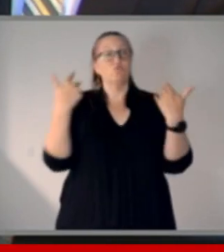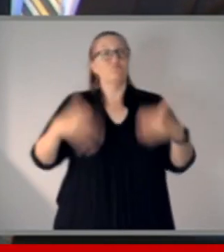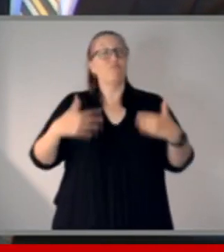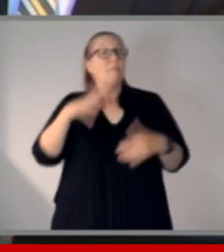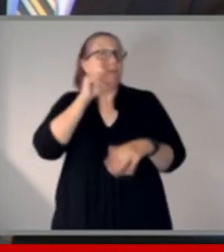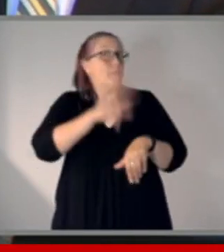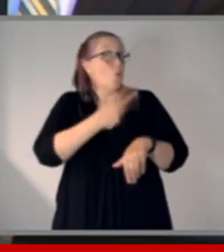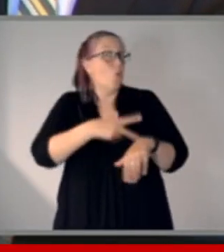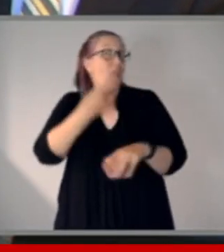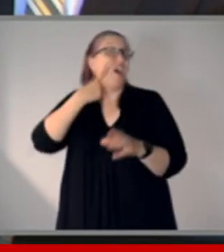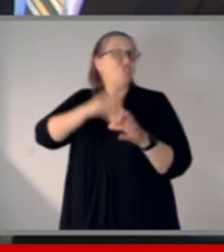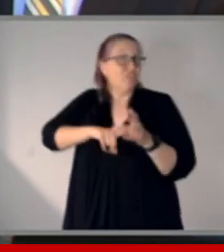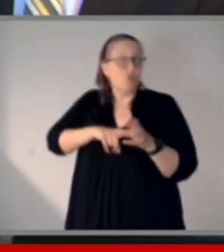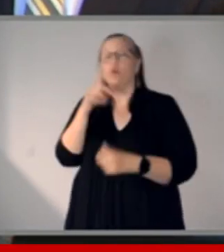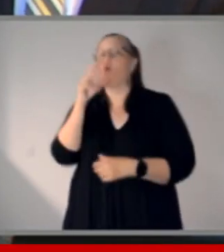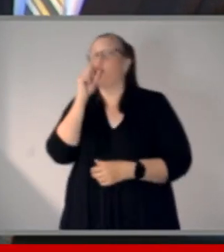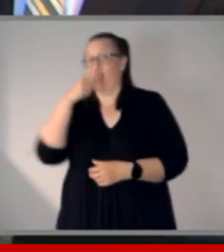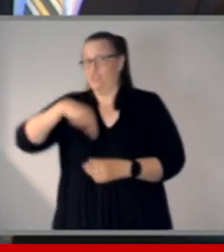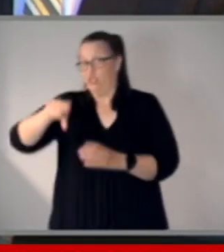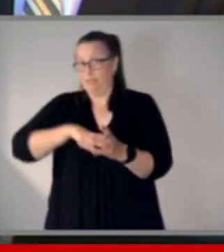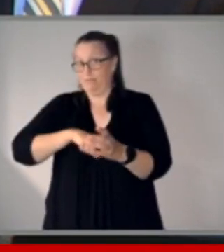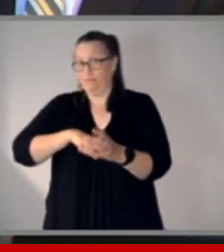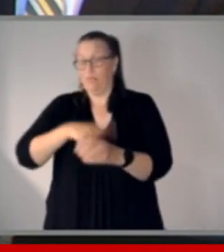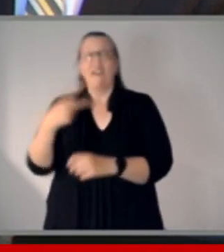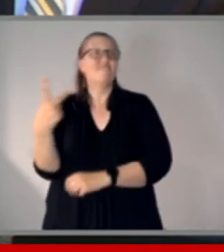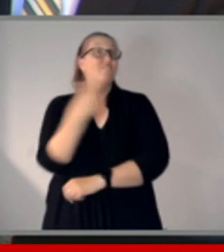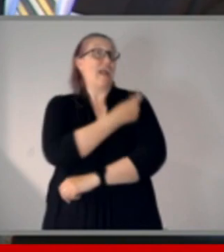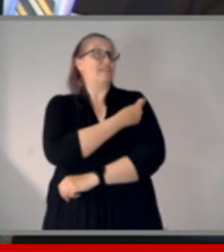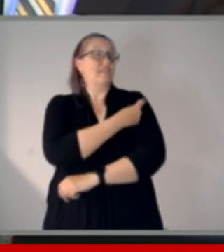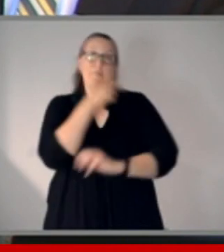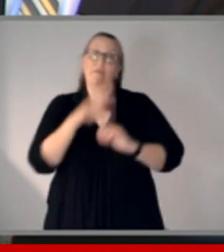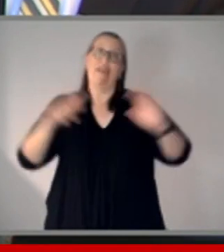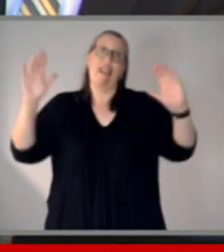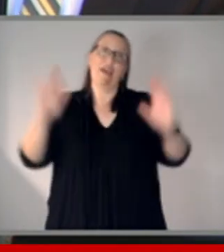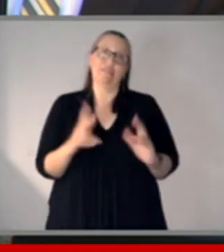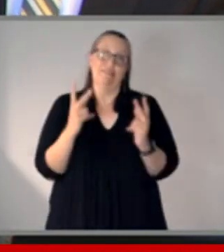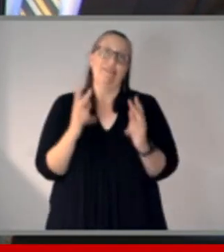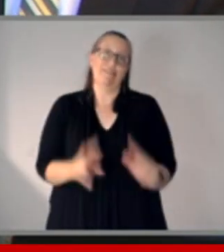is protecting Australians. We saw last year, and people will remember those the